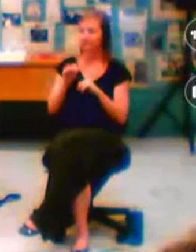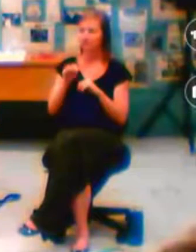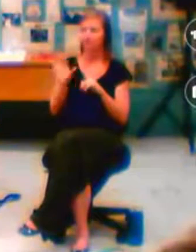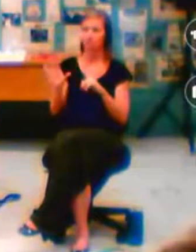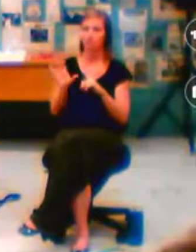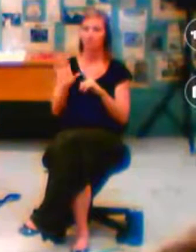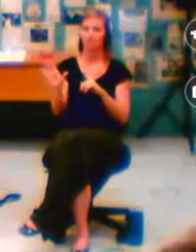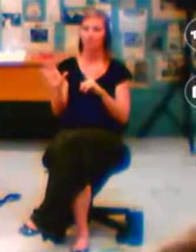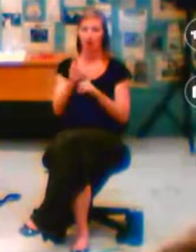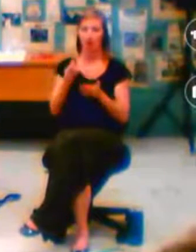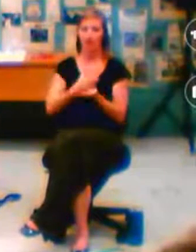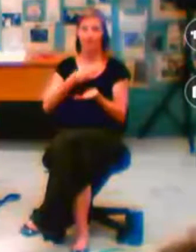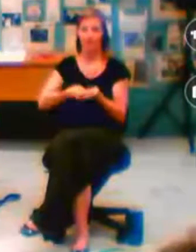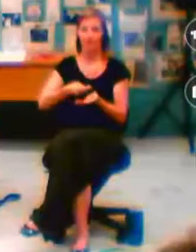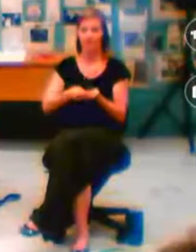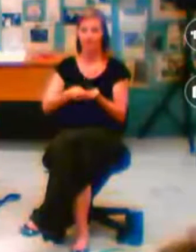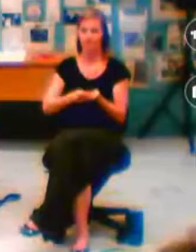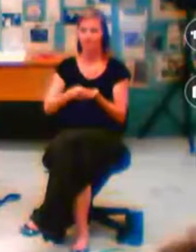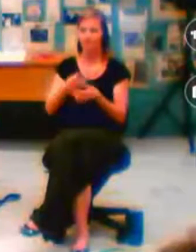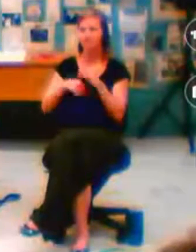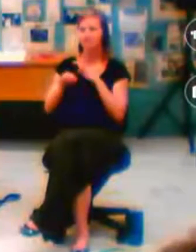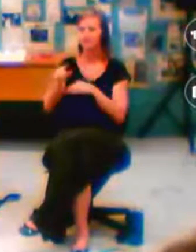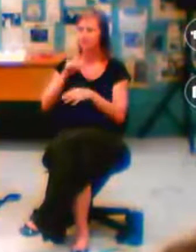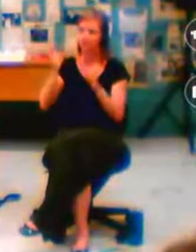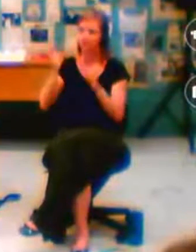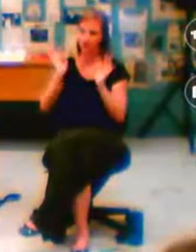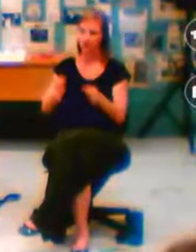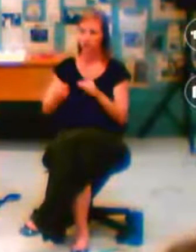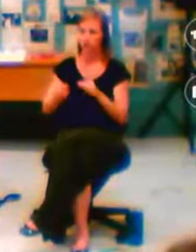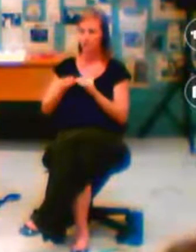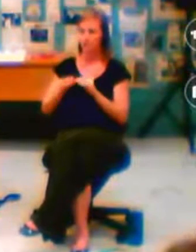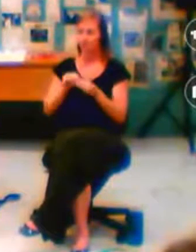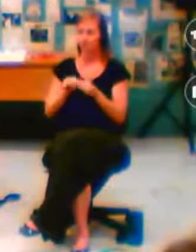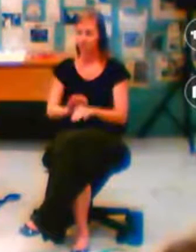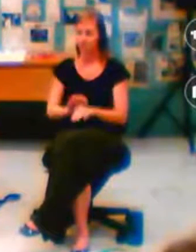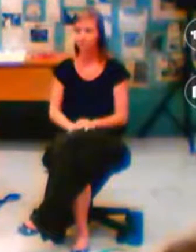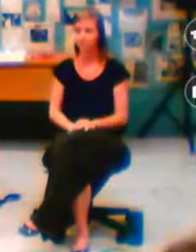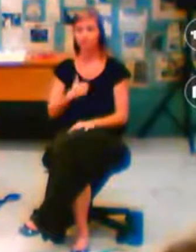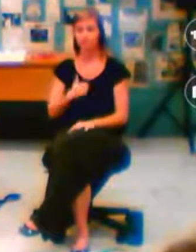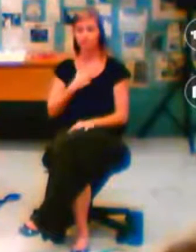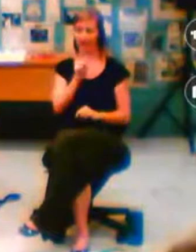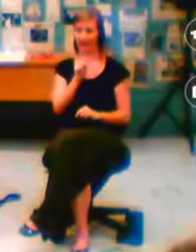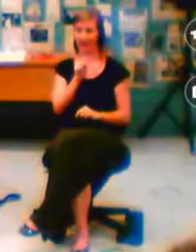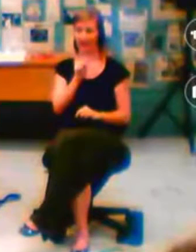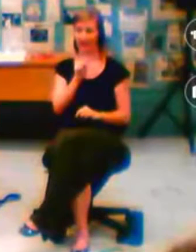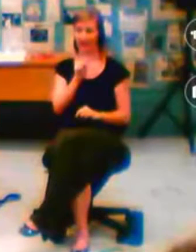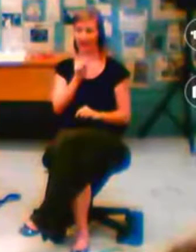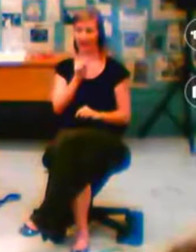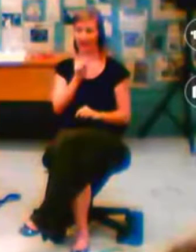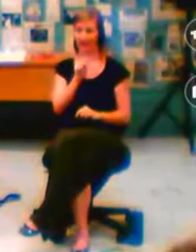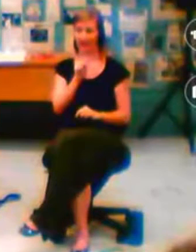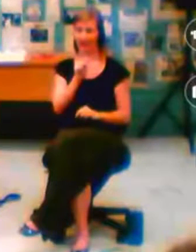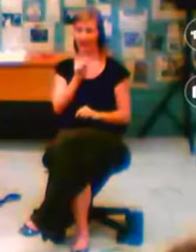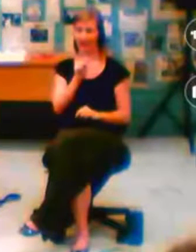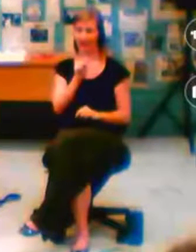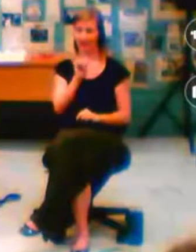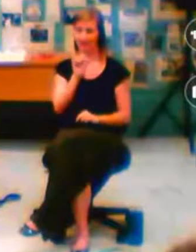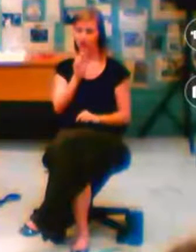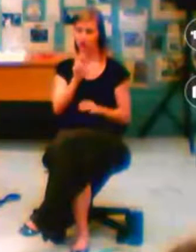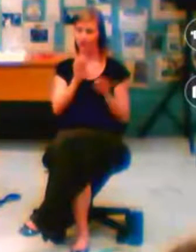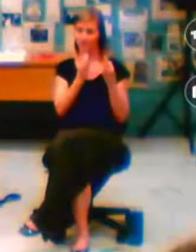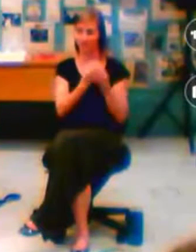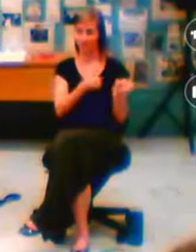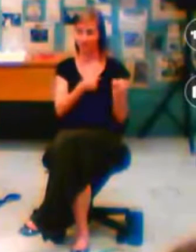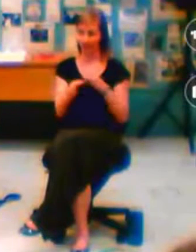think it should. And so what we're trying to do here is equalize the cost by making it be a percentage of